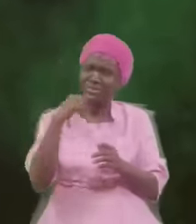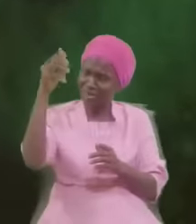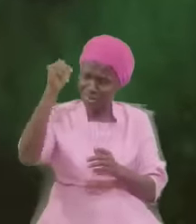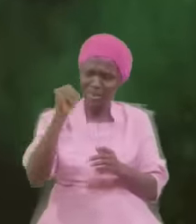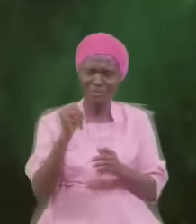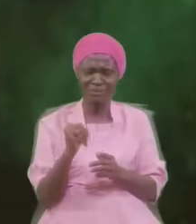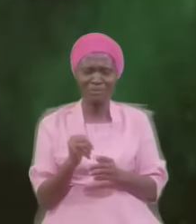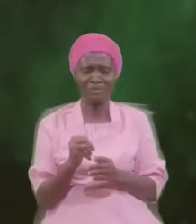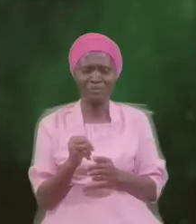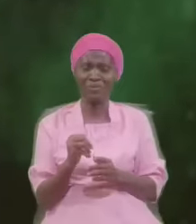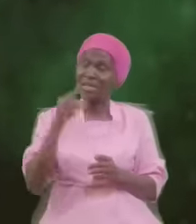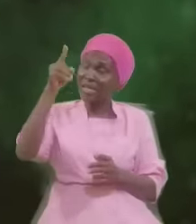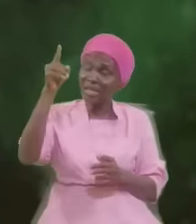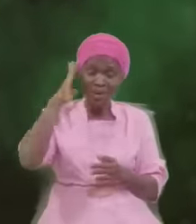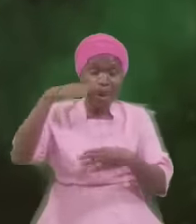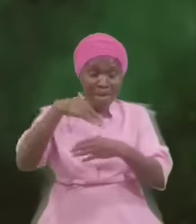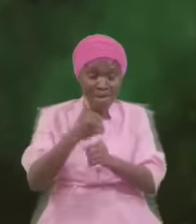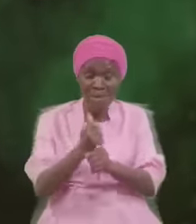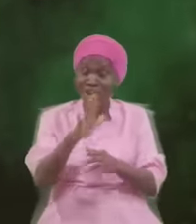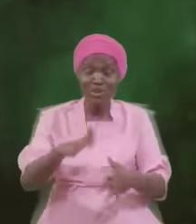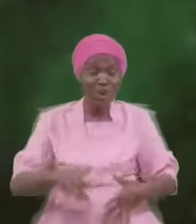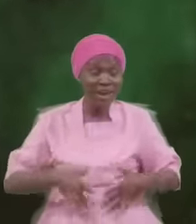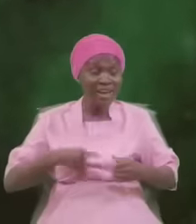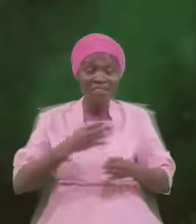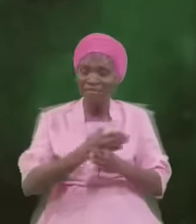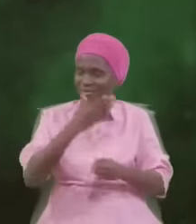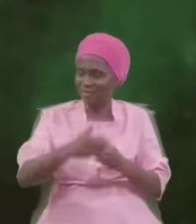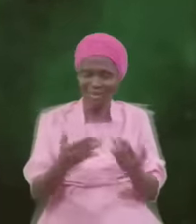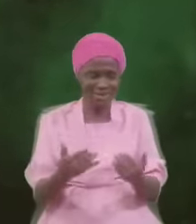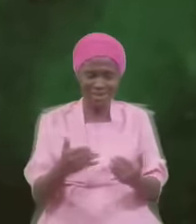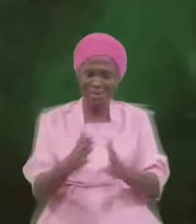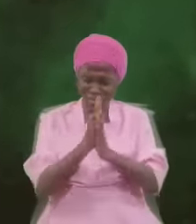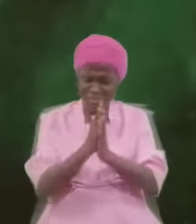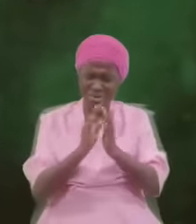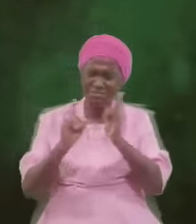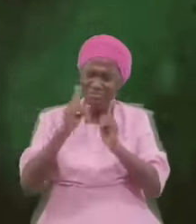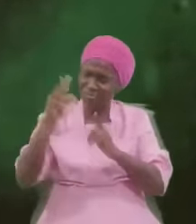you'll make your life complete.